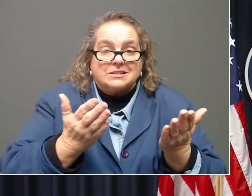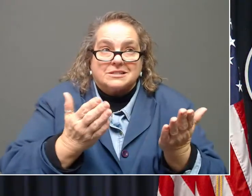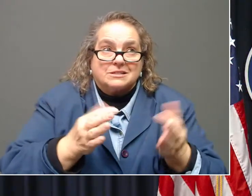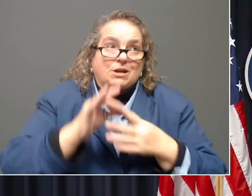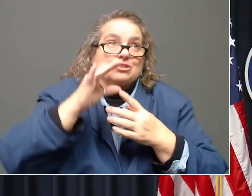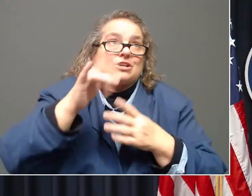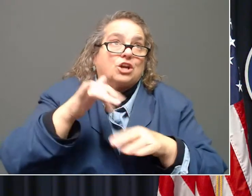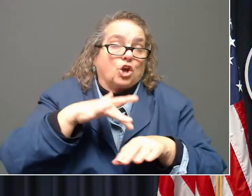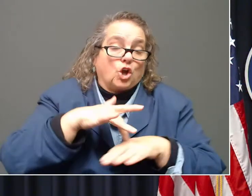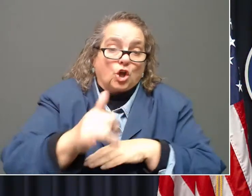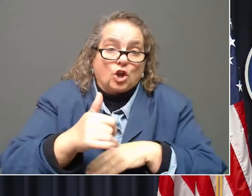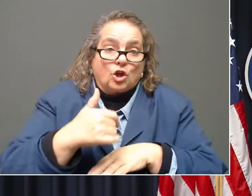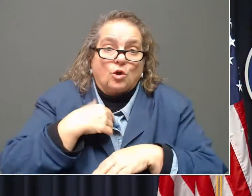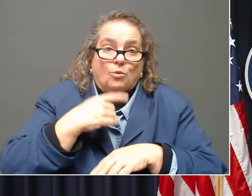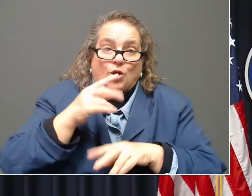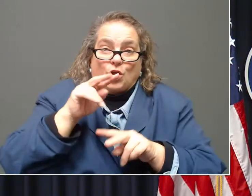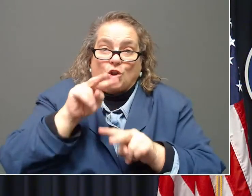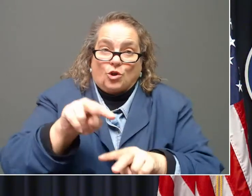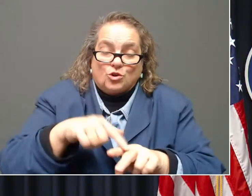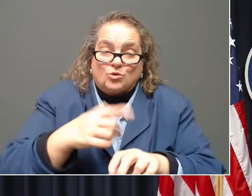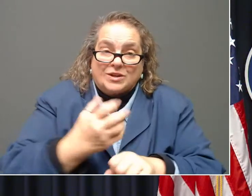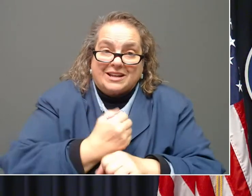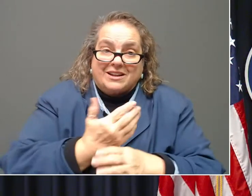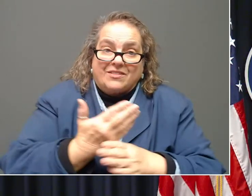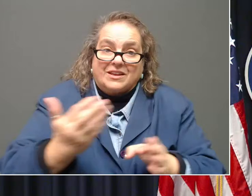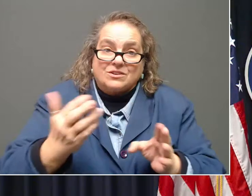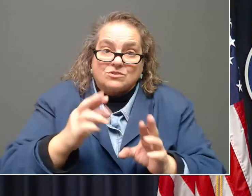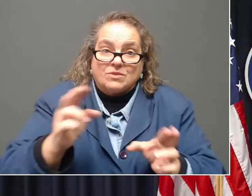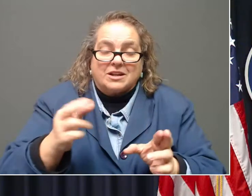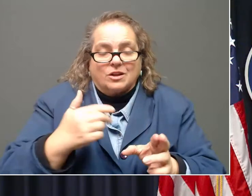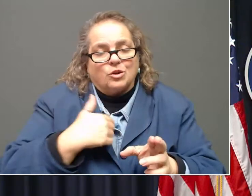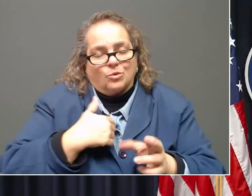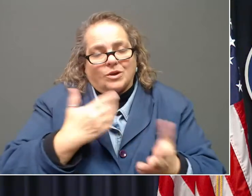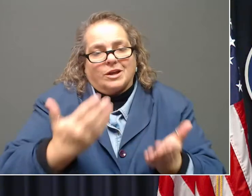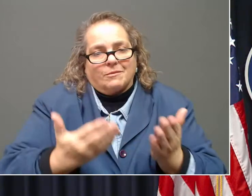the state working towards addressing the mental health aspect of the pandemic?